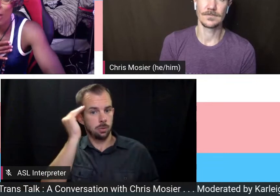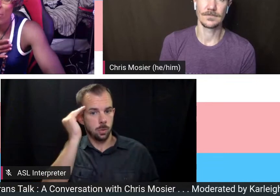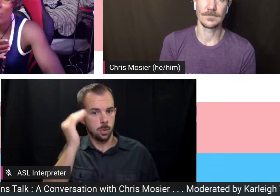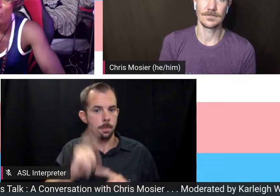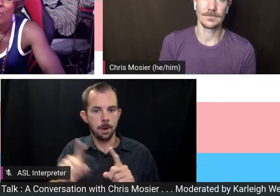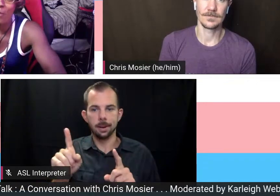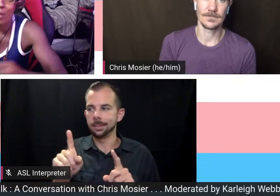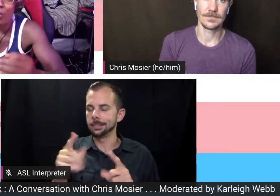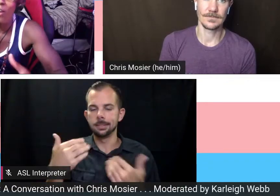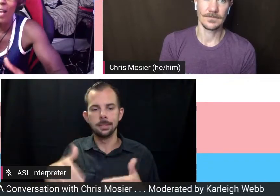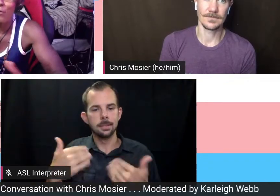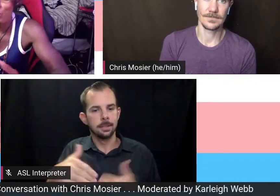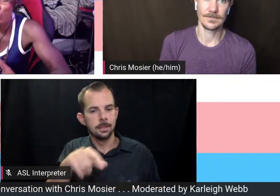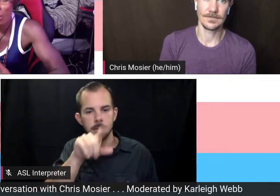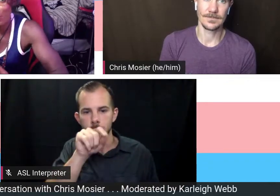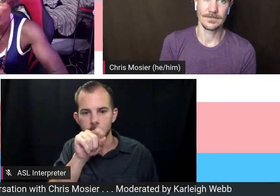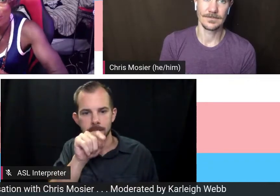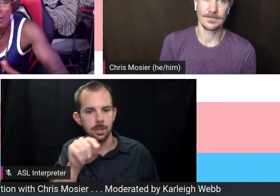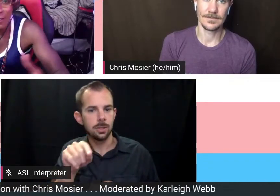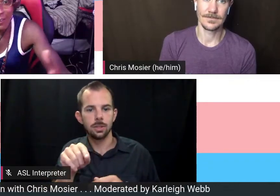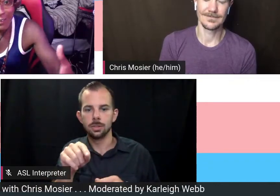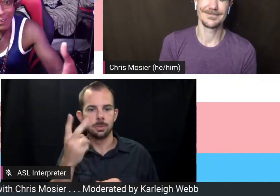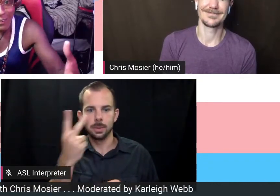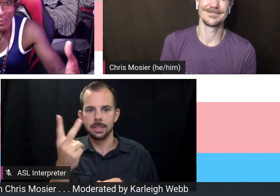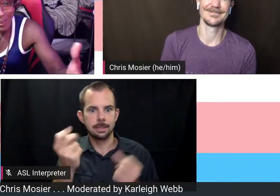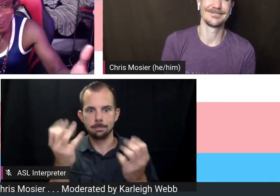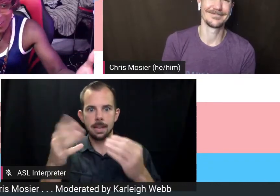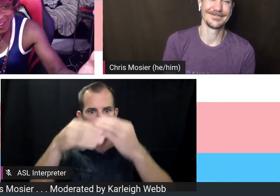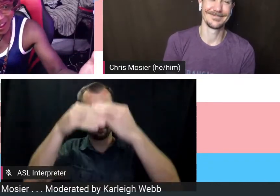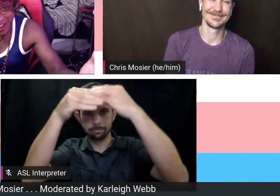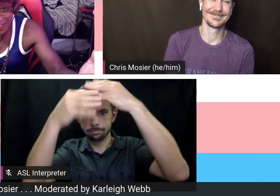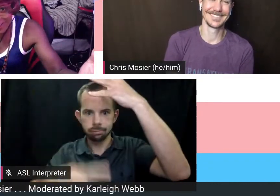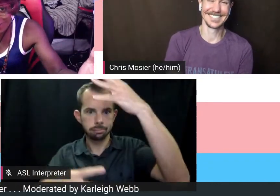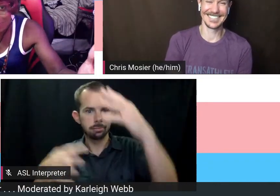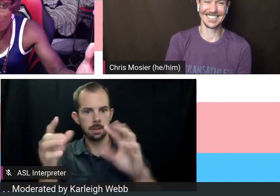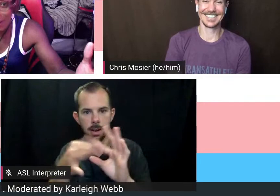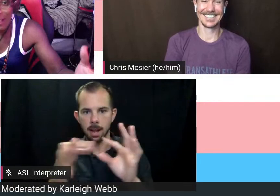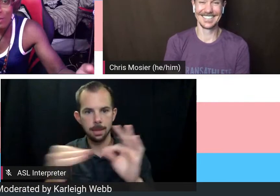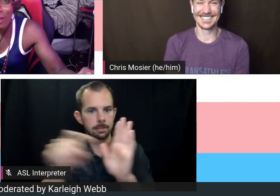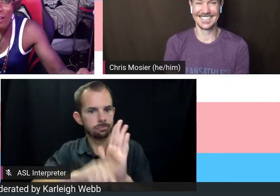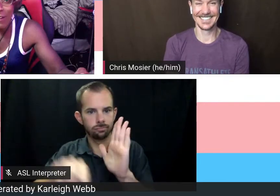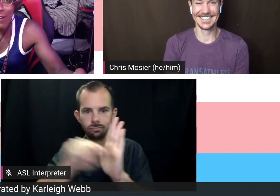to drop a long hype from a short peer. And